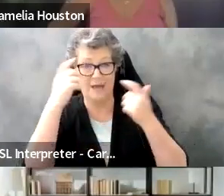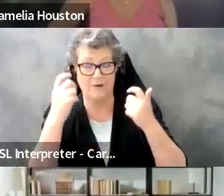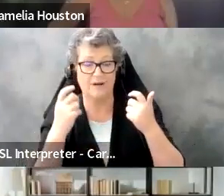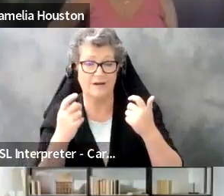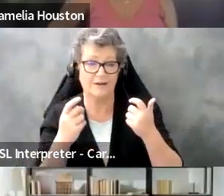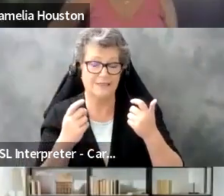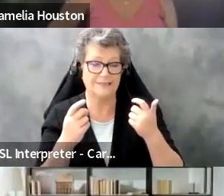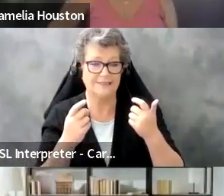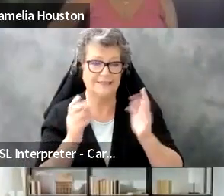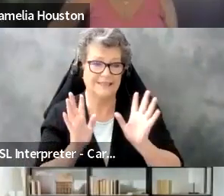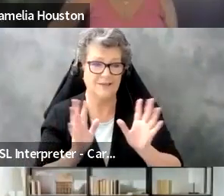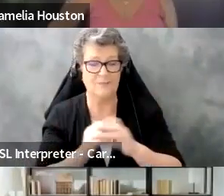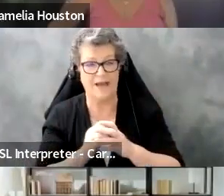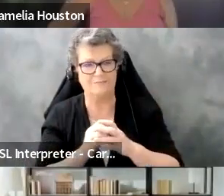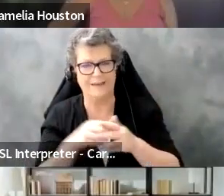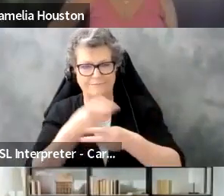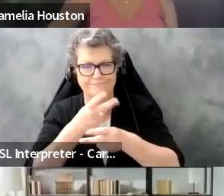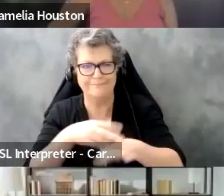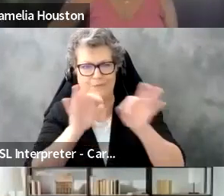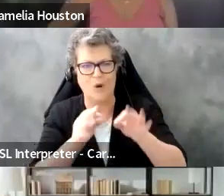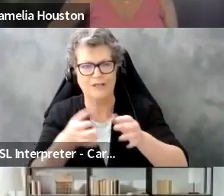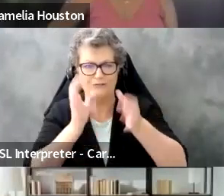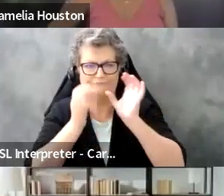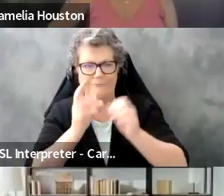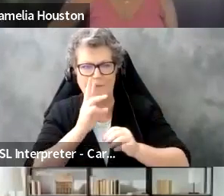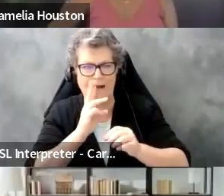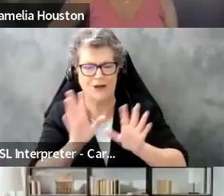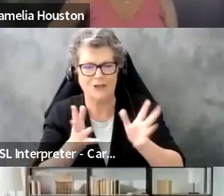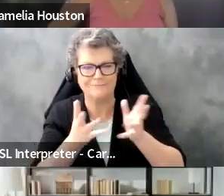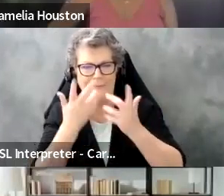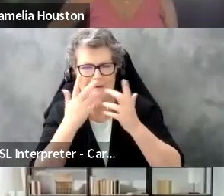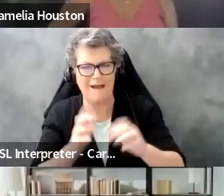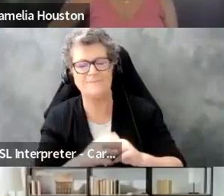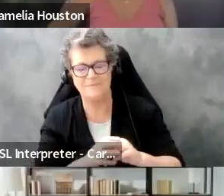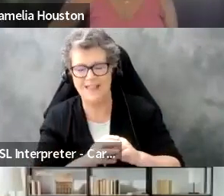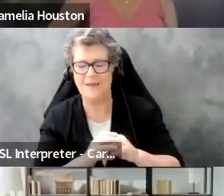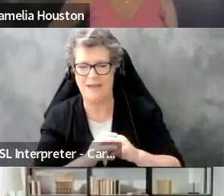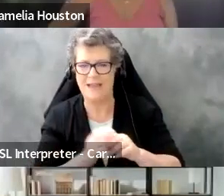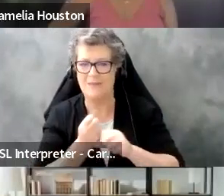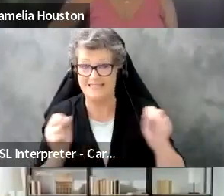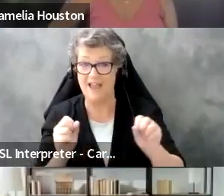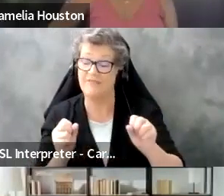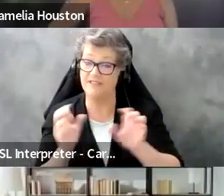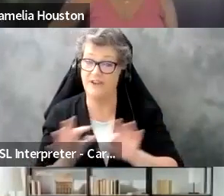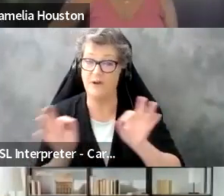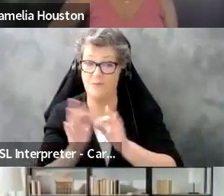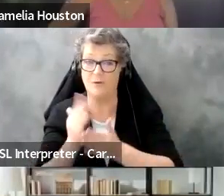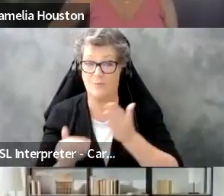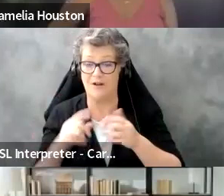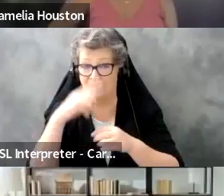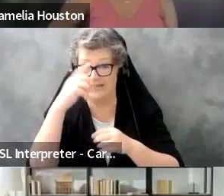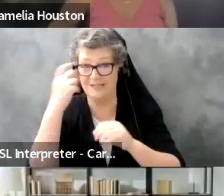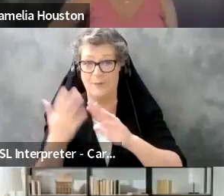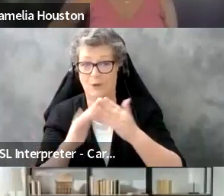on hydration and all that. Exactly, right? Keeping folks hydrated and safe out in the heat. That's a very important part of our summer